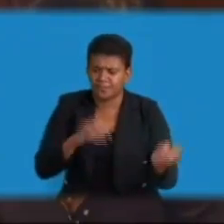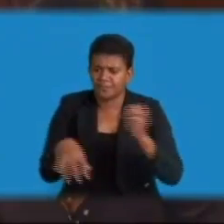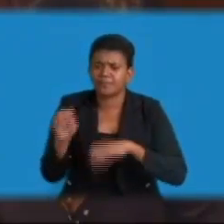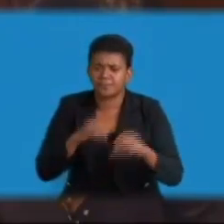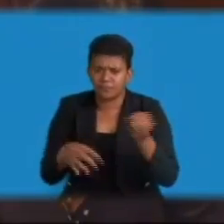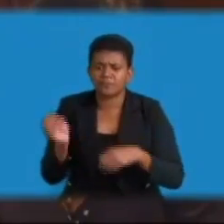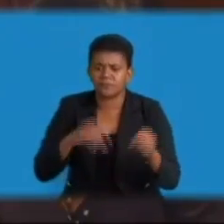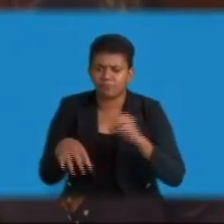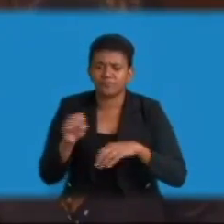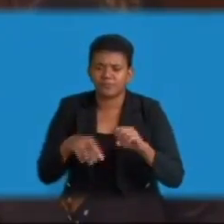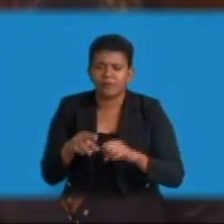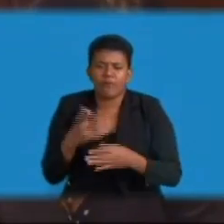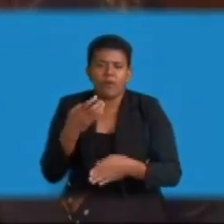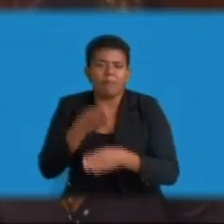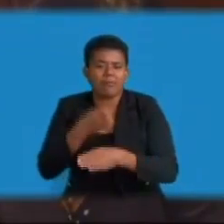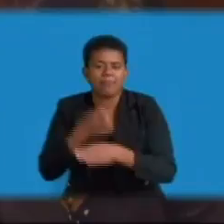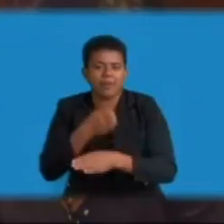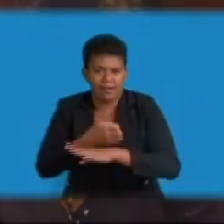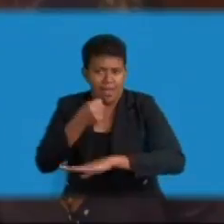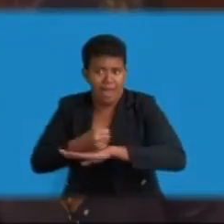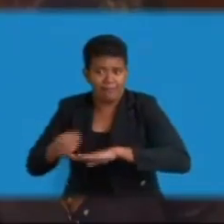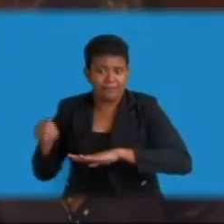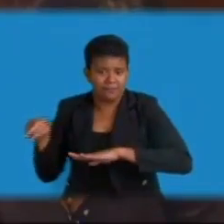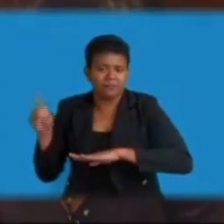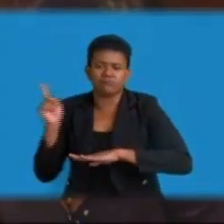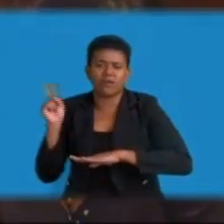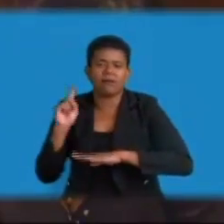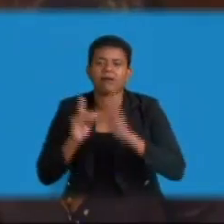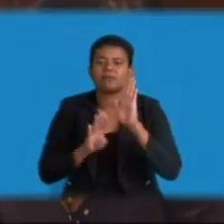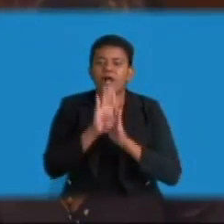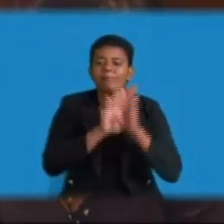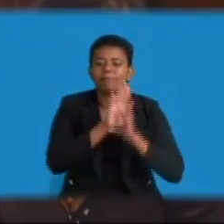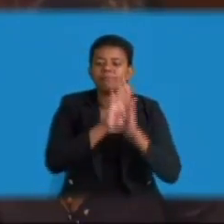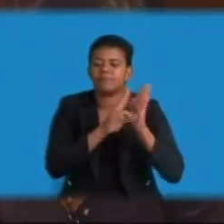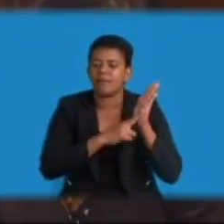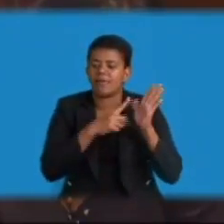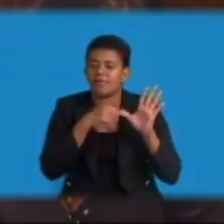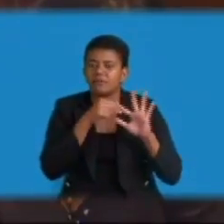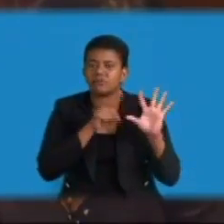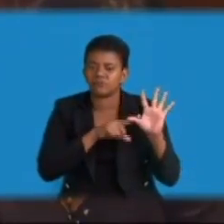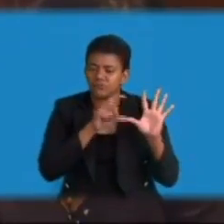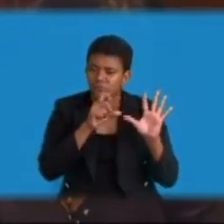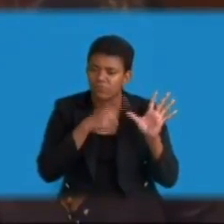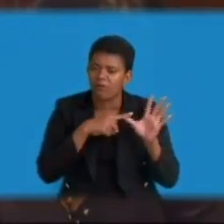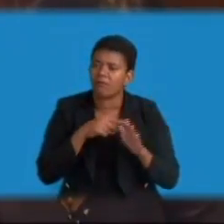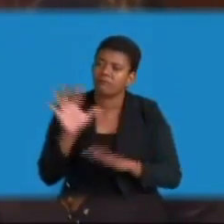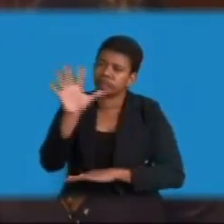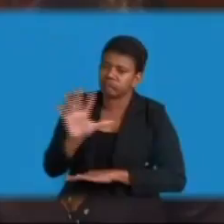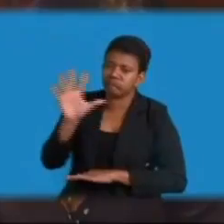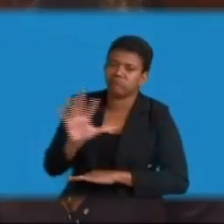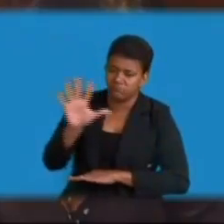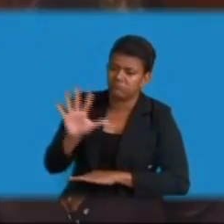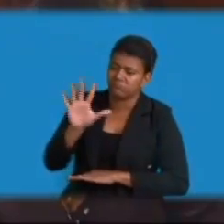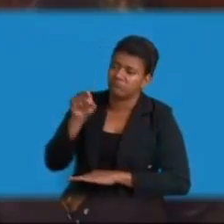currently progressing with the development of the Nayada subdivision, which includes the issuance of leases for the new Damodar City